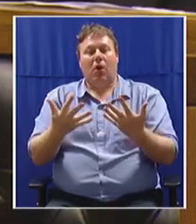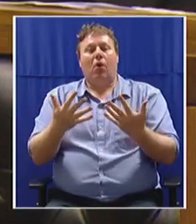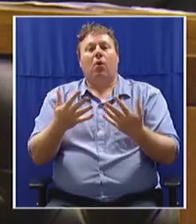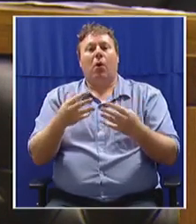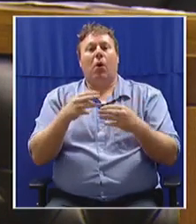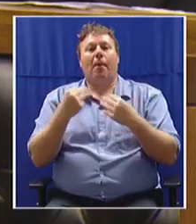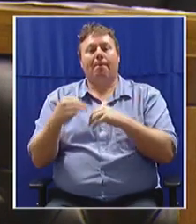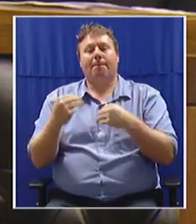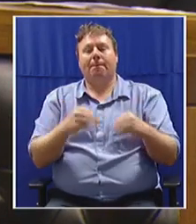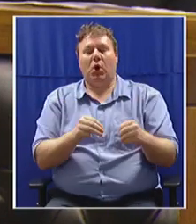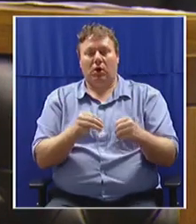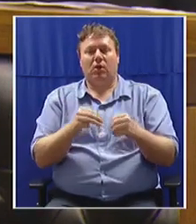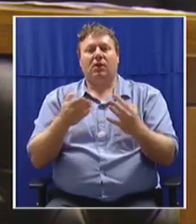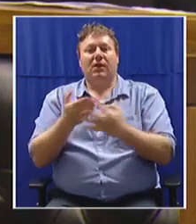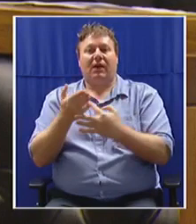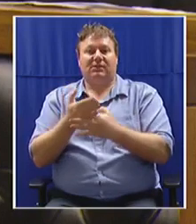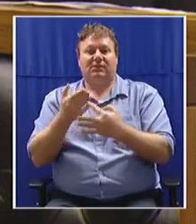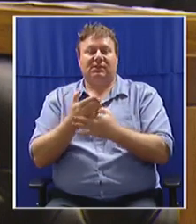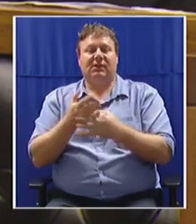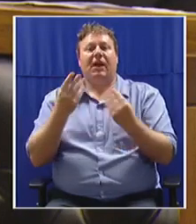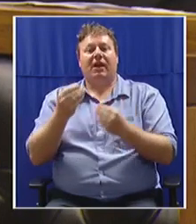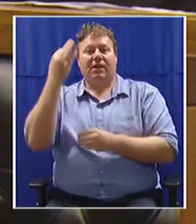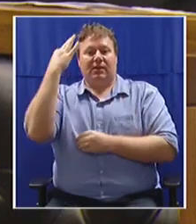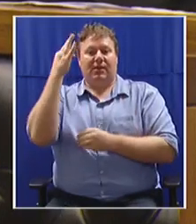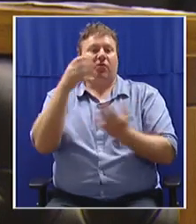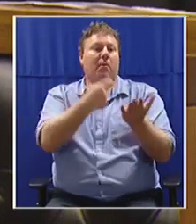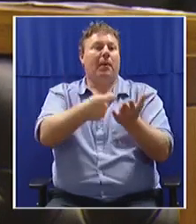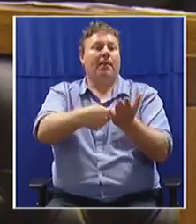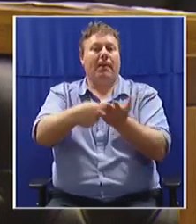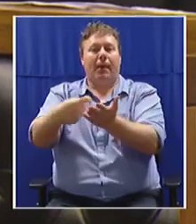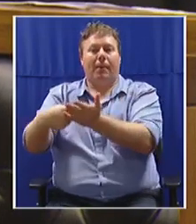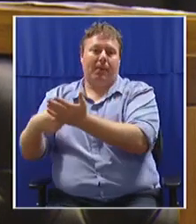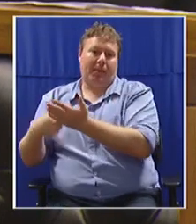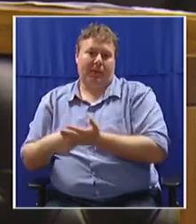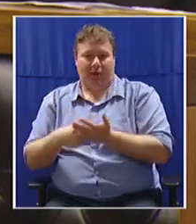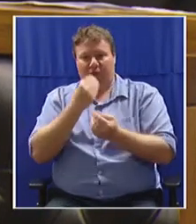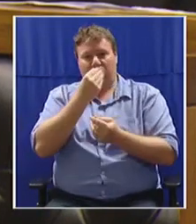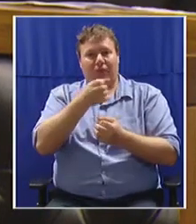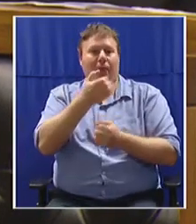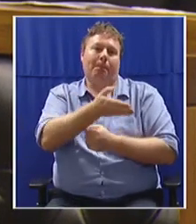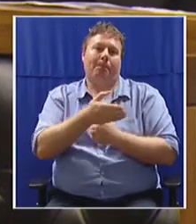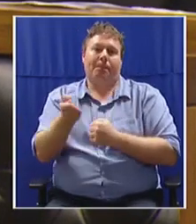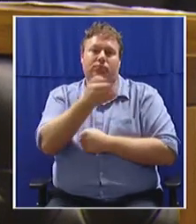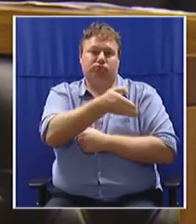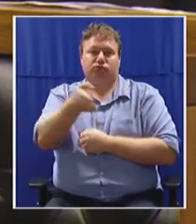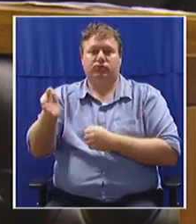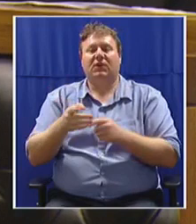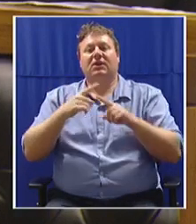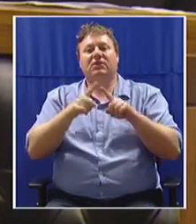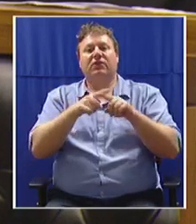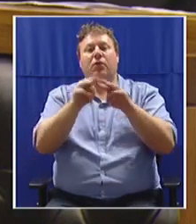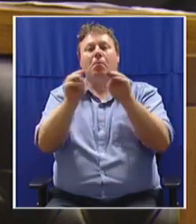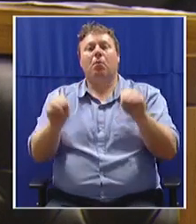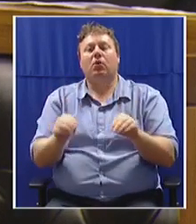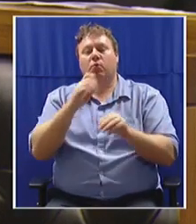to leverage on government procurement. There are various economic empowerment models that are being